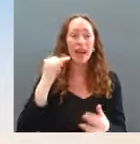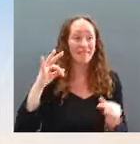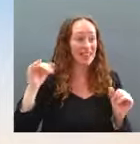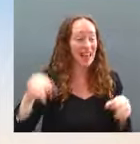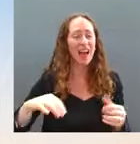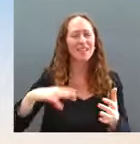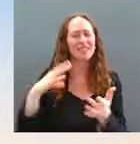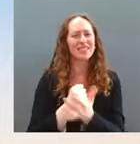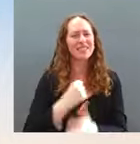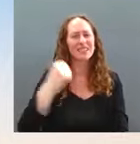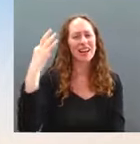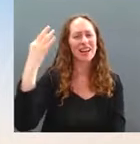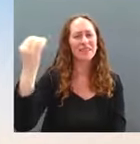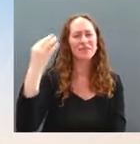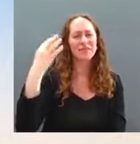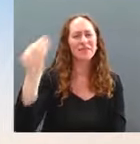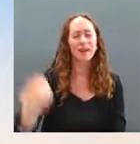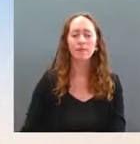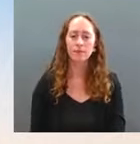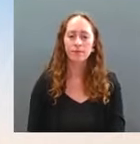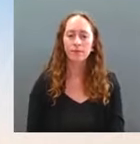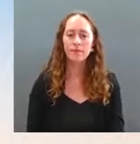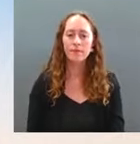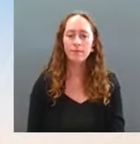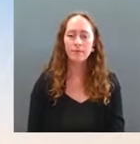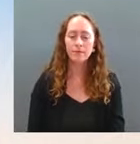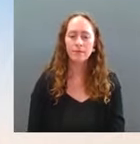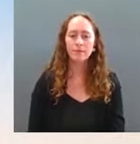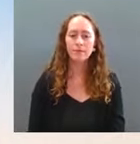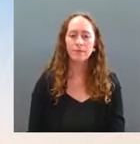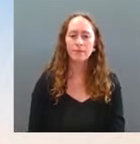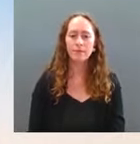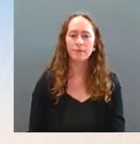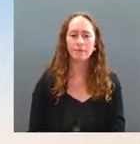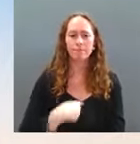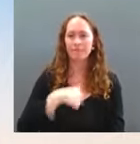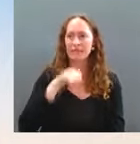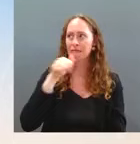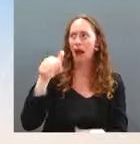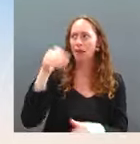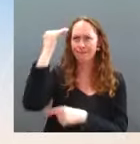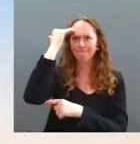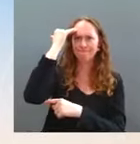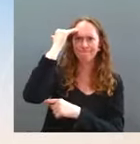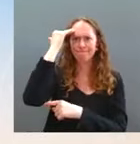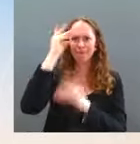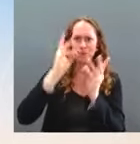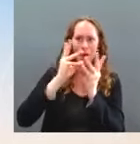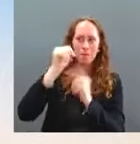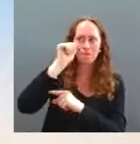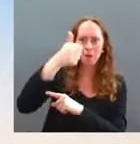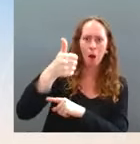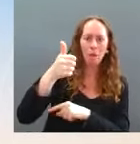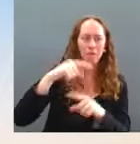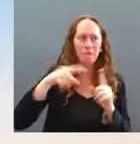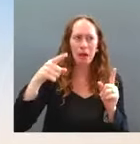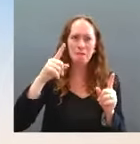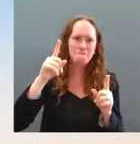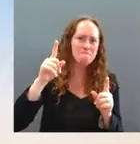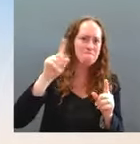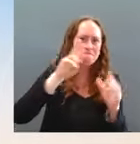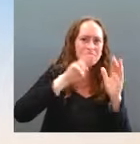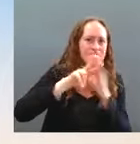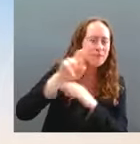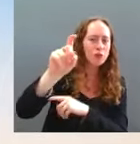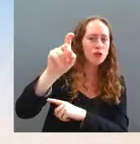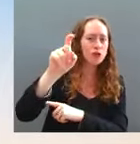weather person, but that is what everything is telling us. And also, we want to be able to invite a large number of people, and this